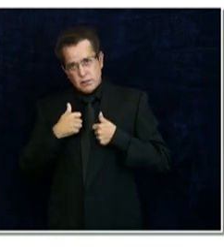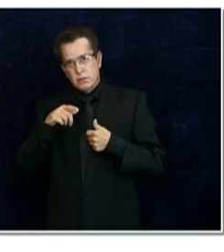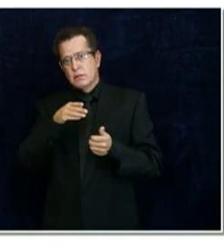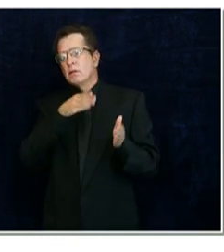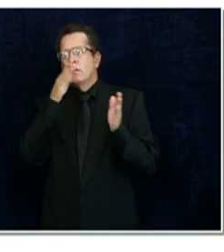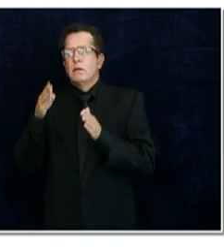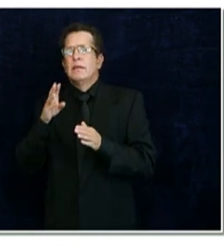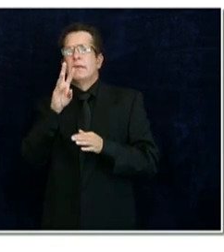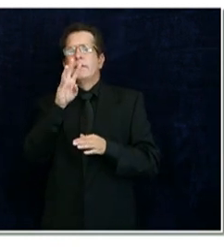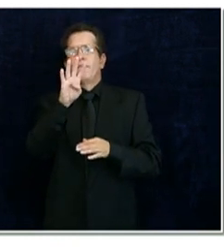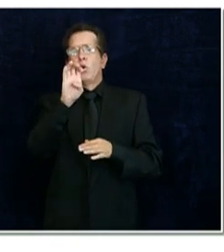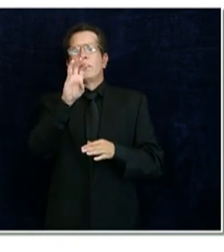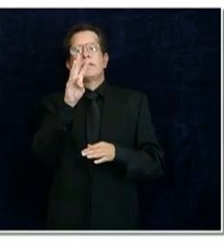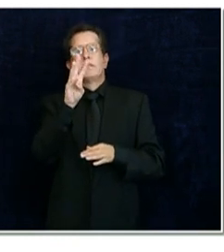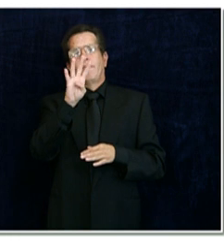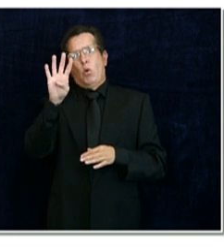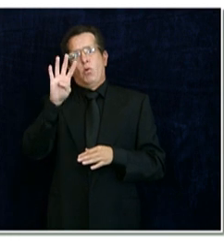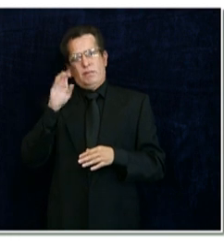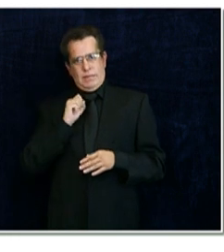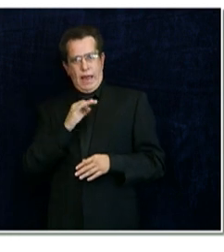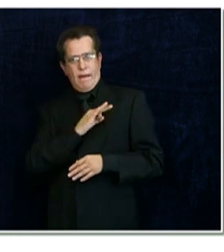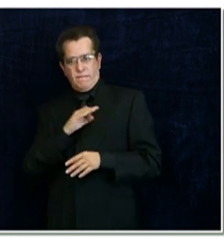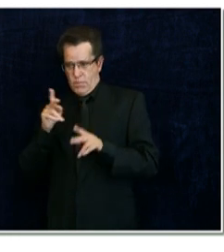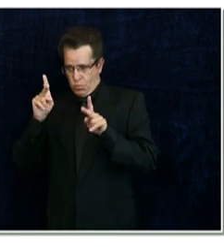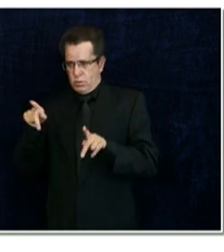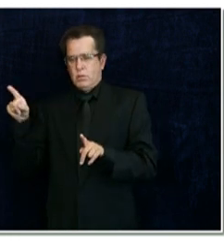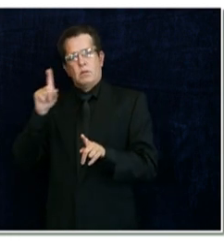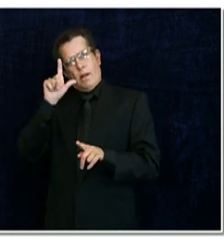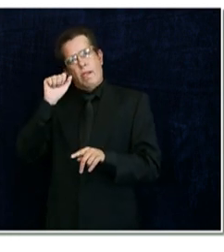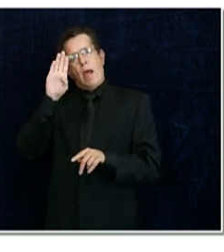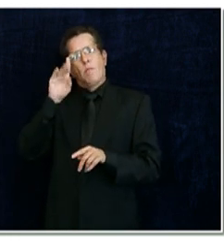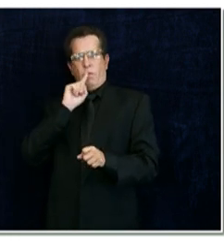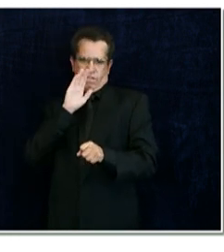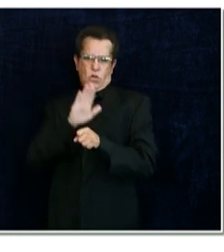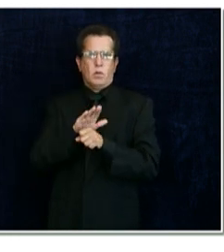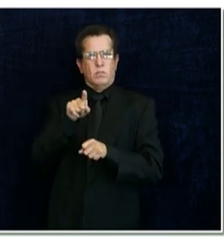464 staff with a laboratory-confirmed